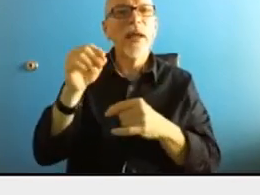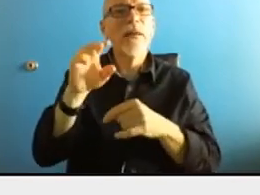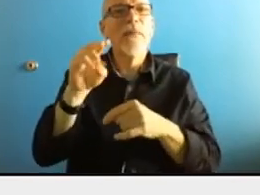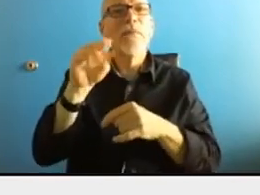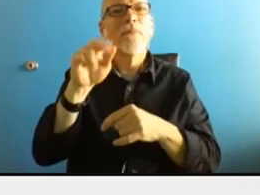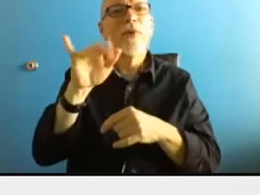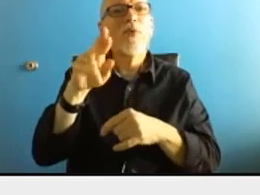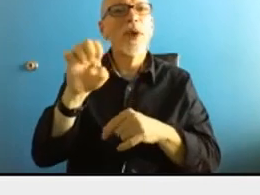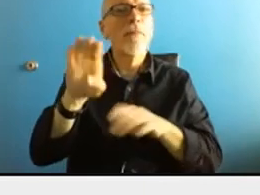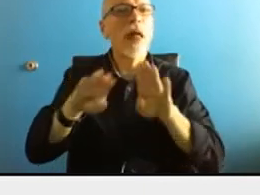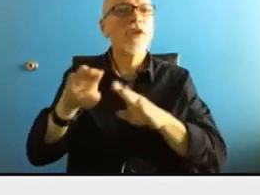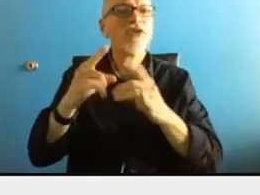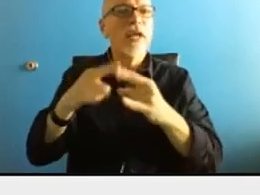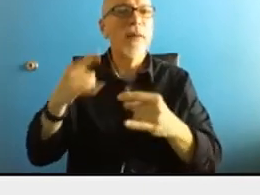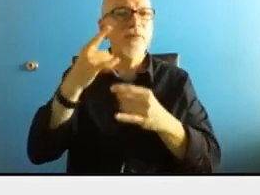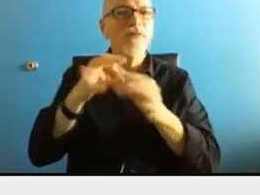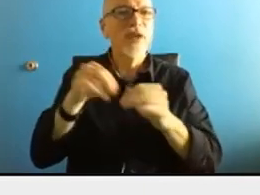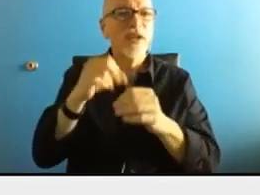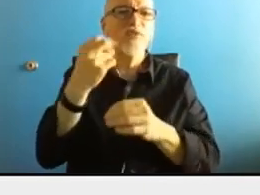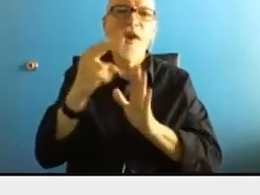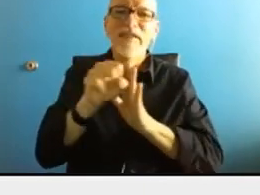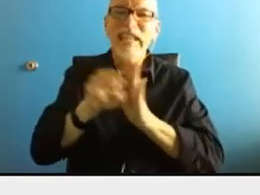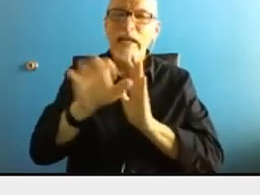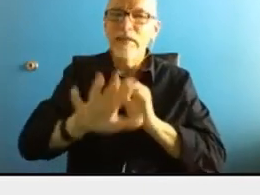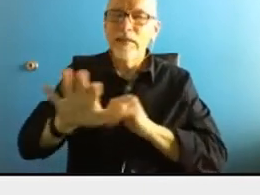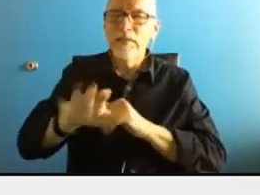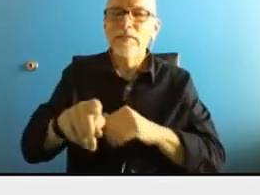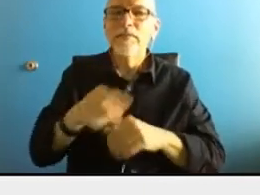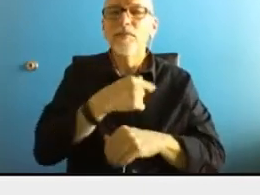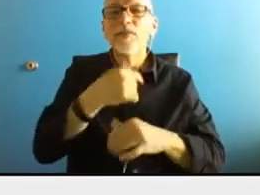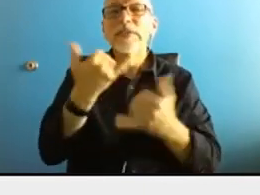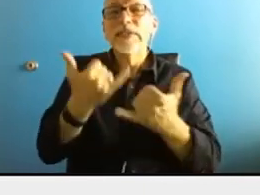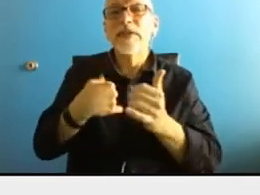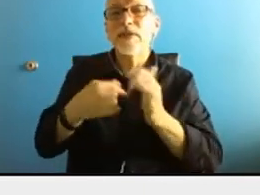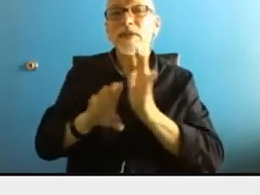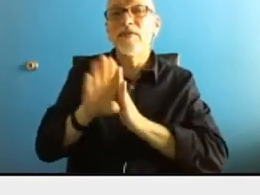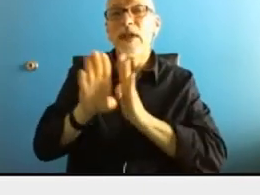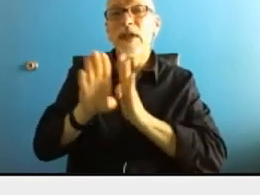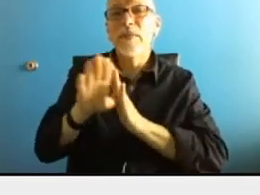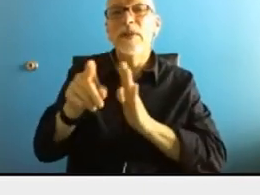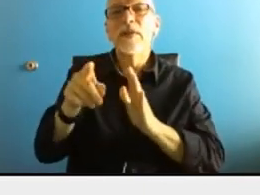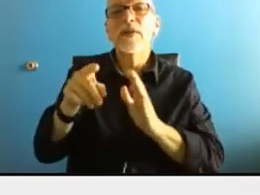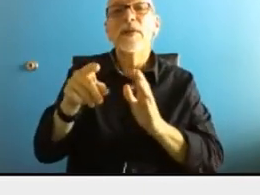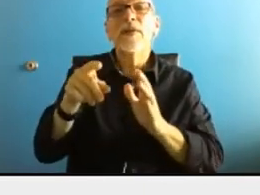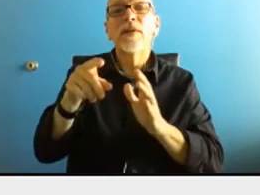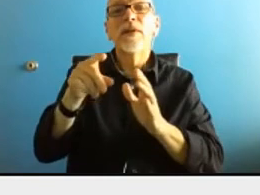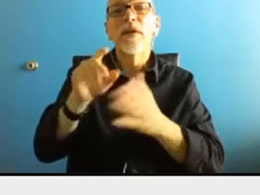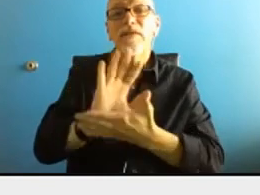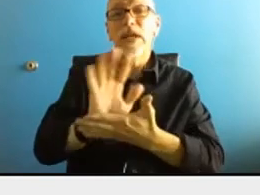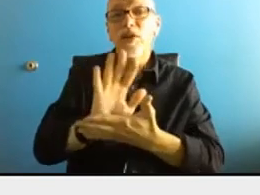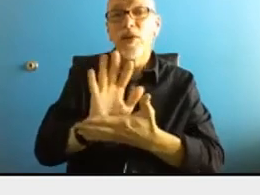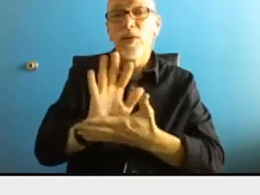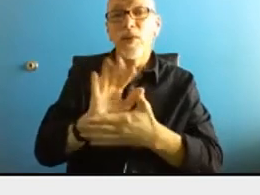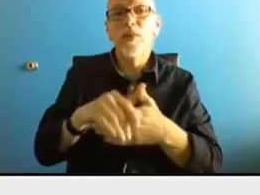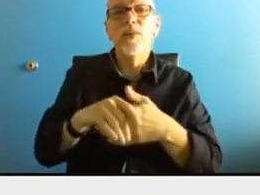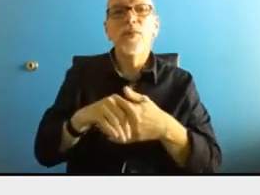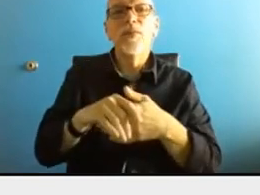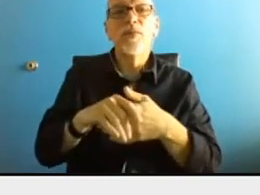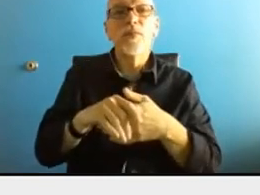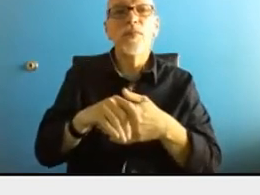those students in the 12 states. We have developed a video